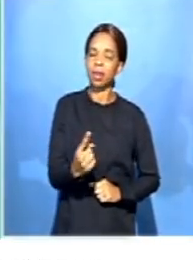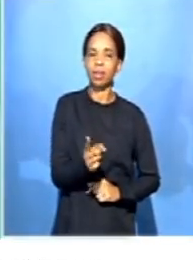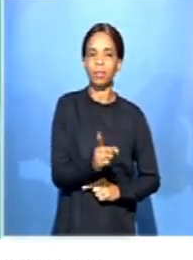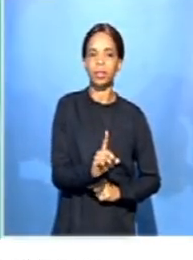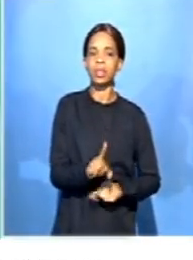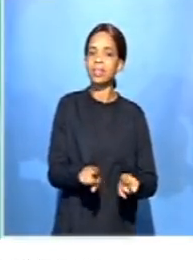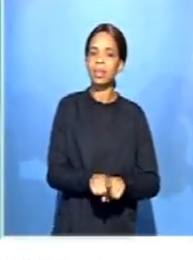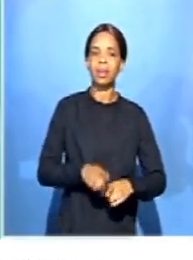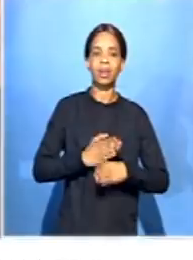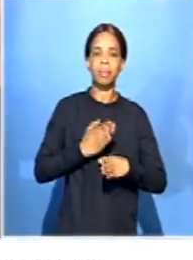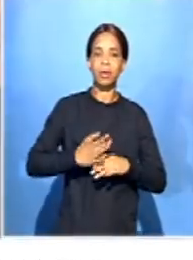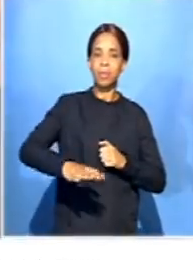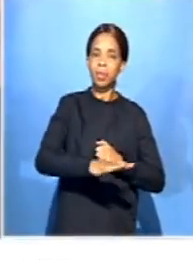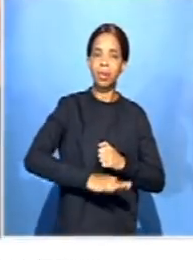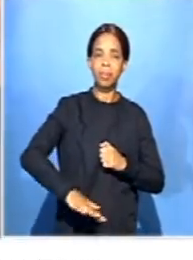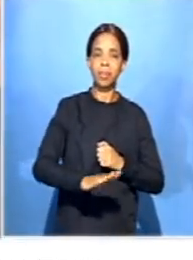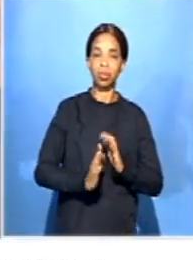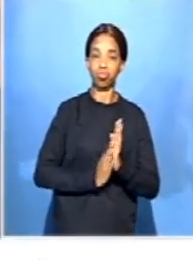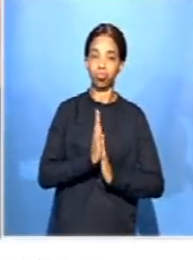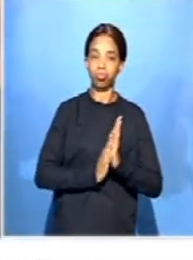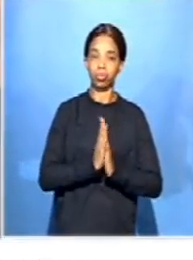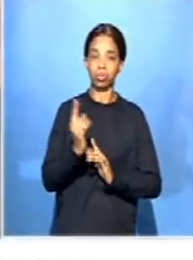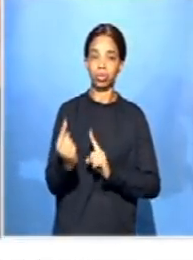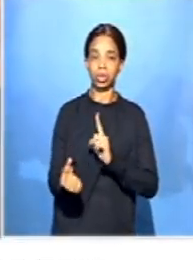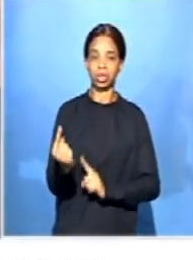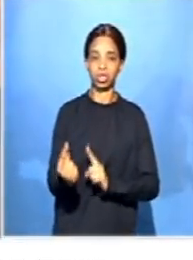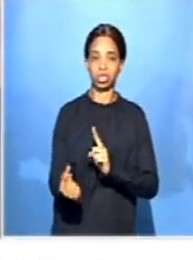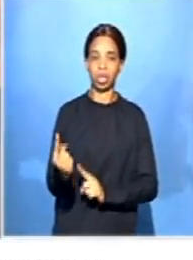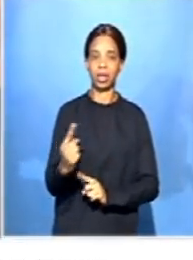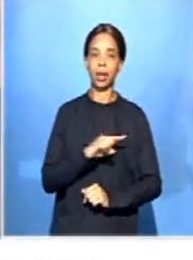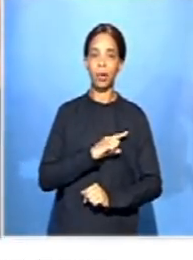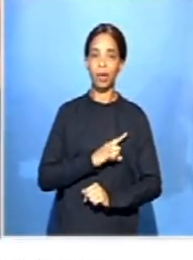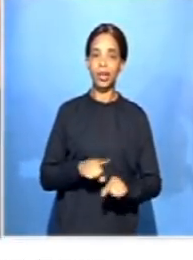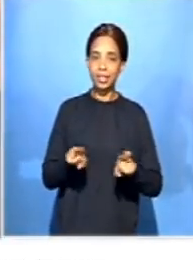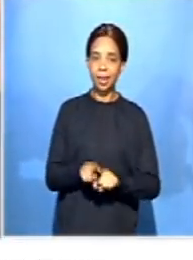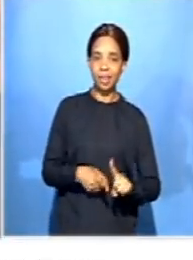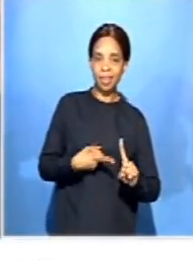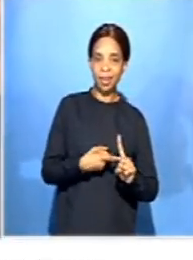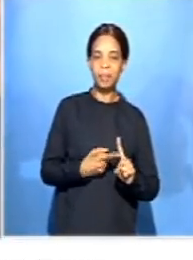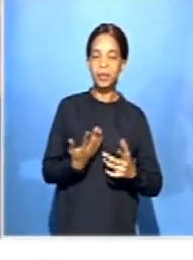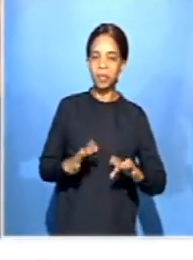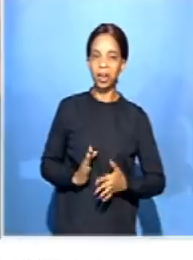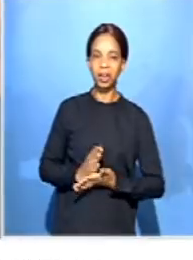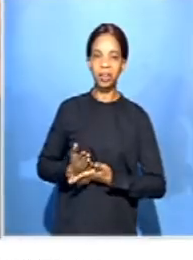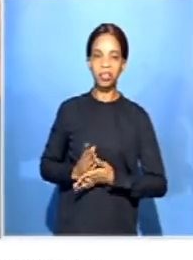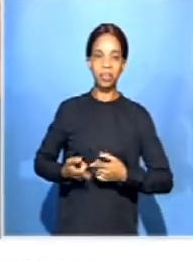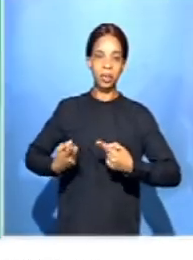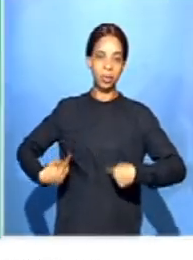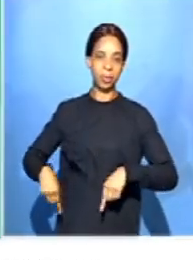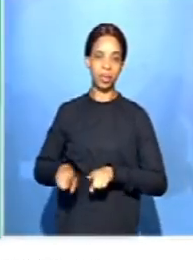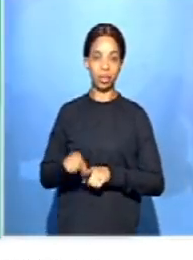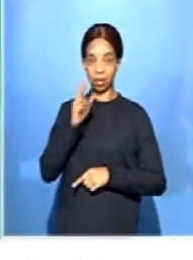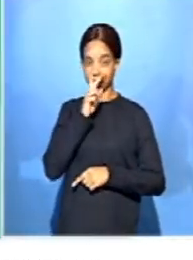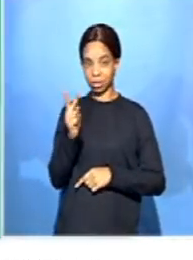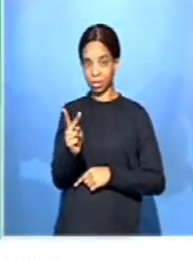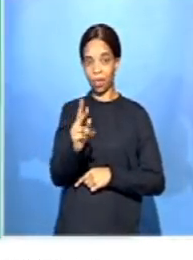ya dithapelo o ne a re sherela le rona a re bolelela gore bona nono nono wa ntherela ke be ke re